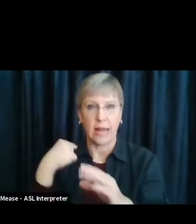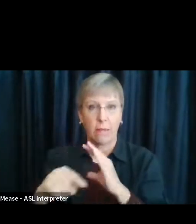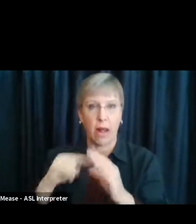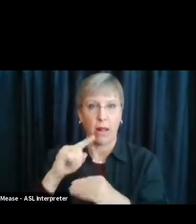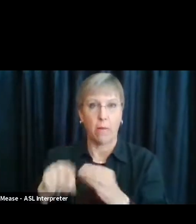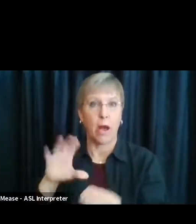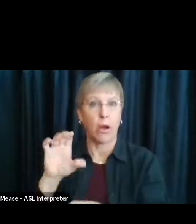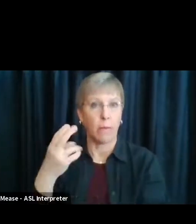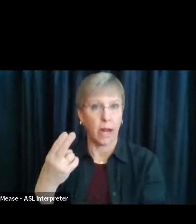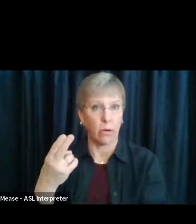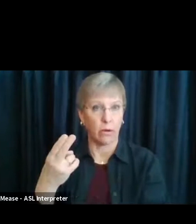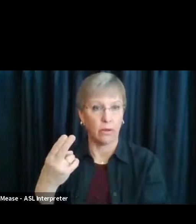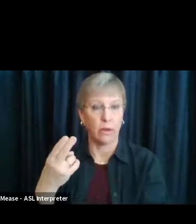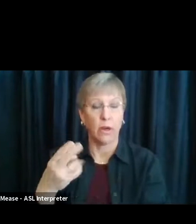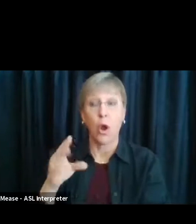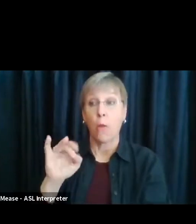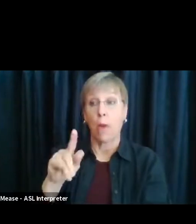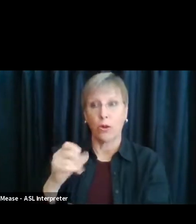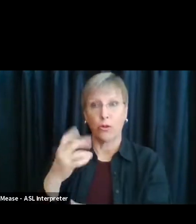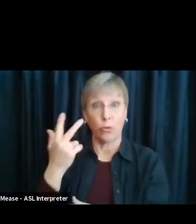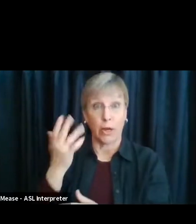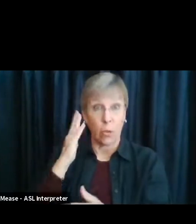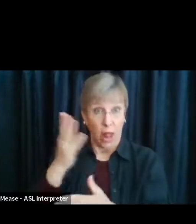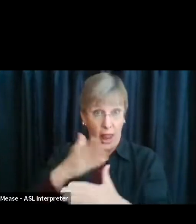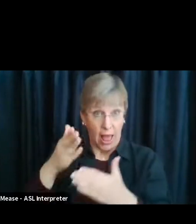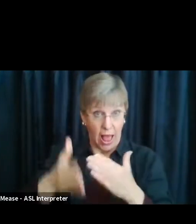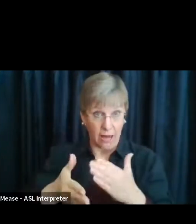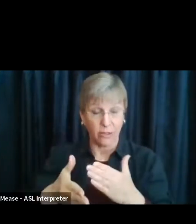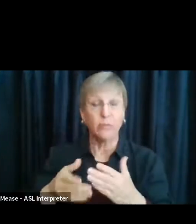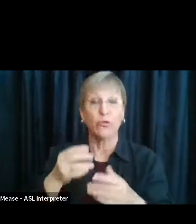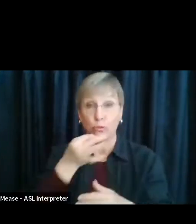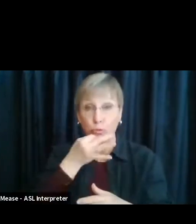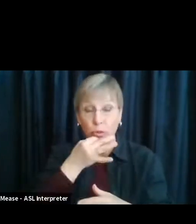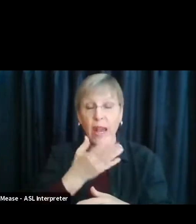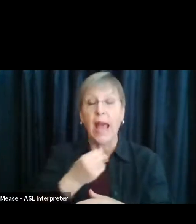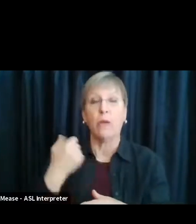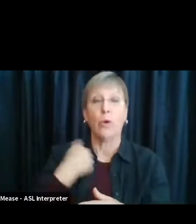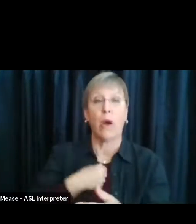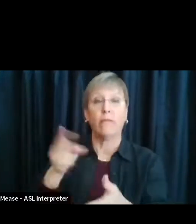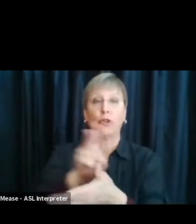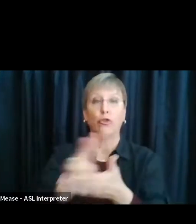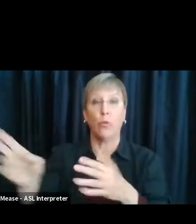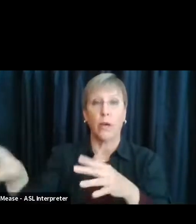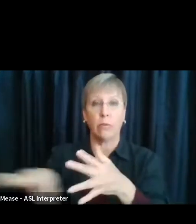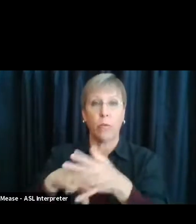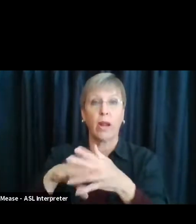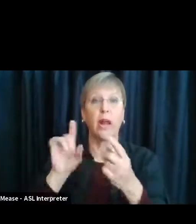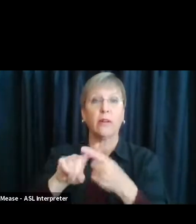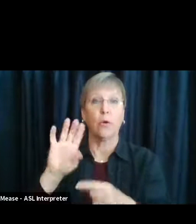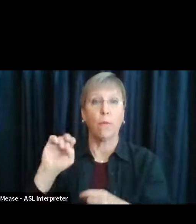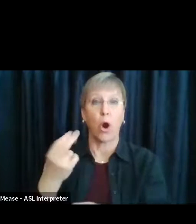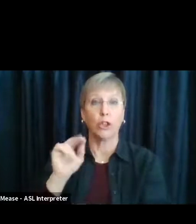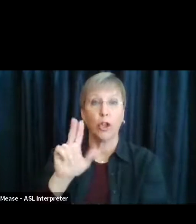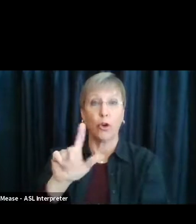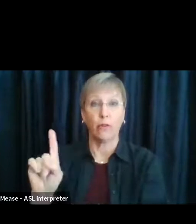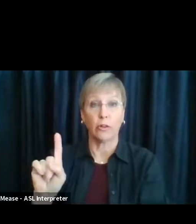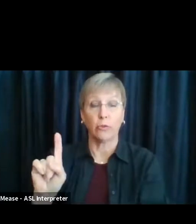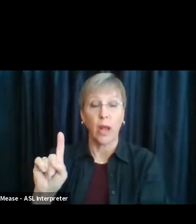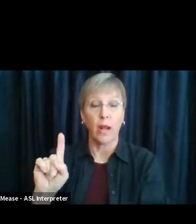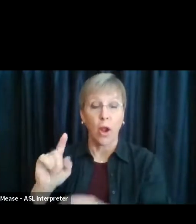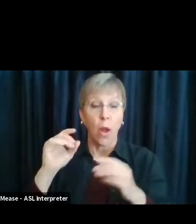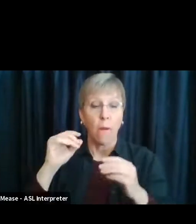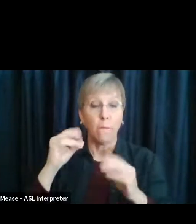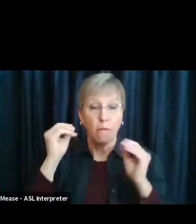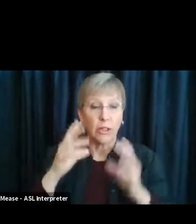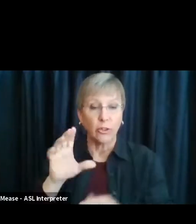Hour. As Module 3 comes to a close, the Common Hour will take a 2-week break until March 31st, when Professor Amelia